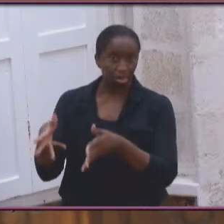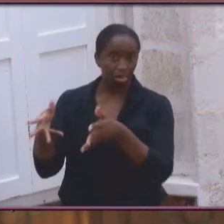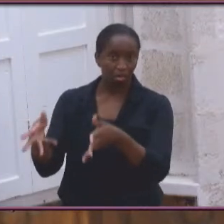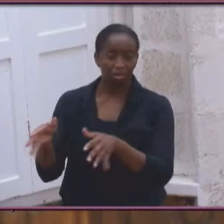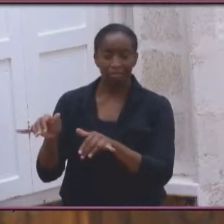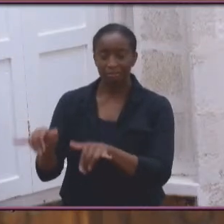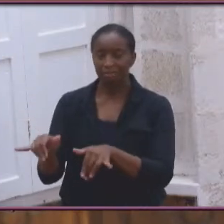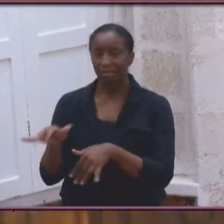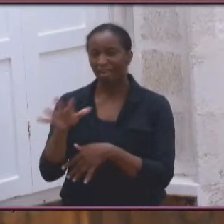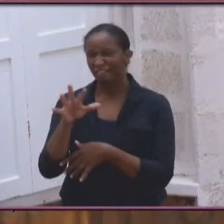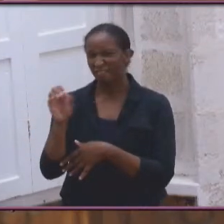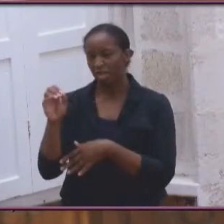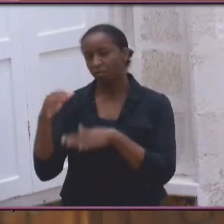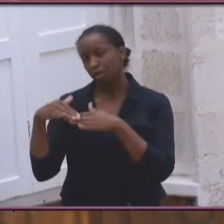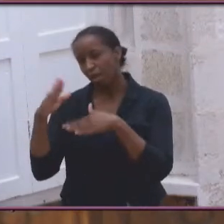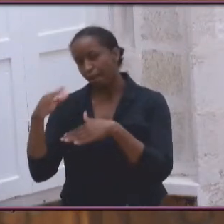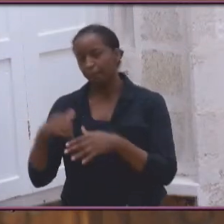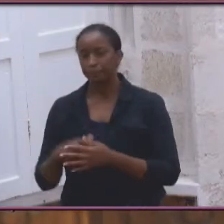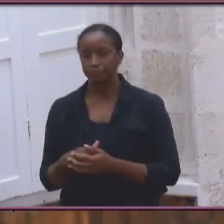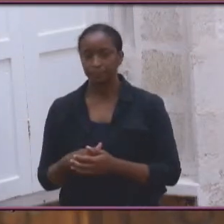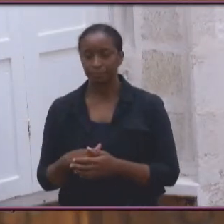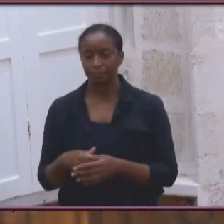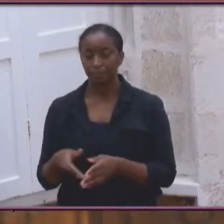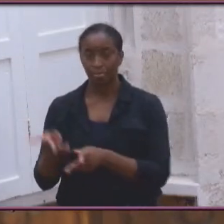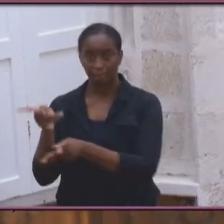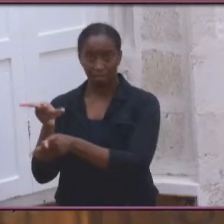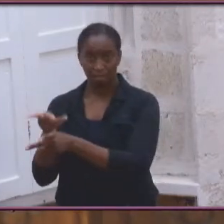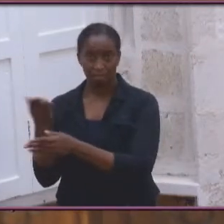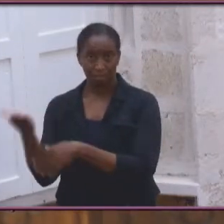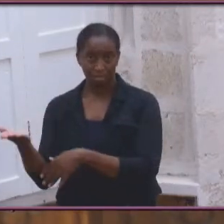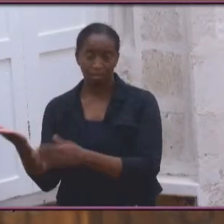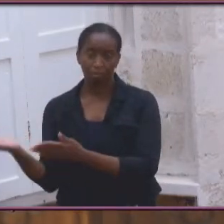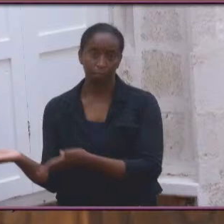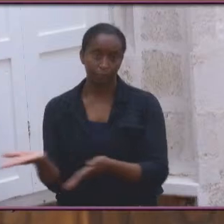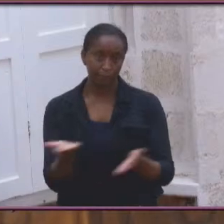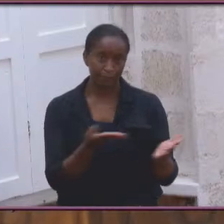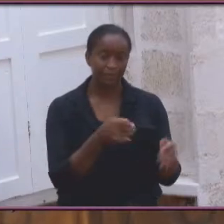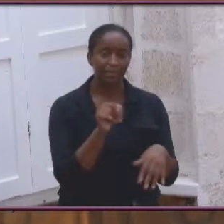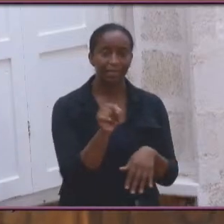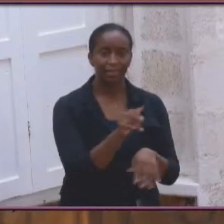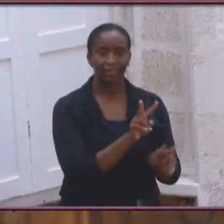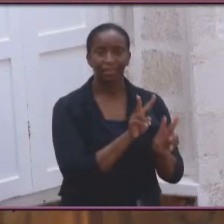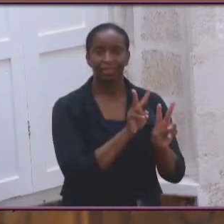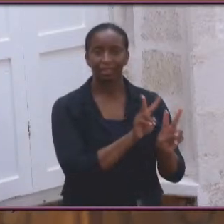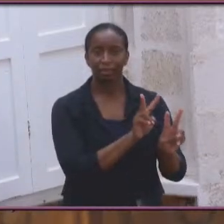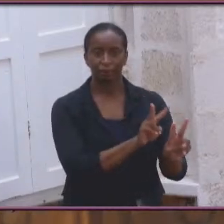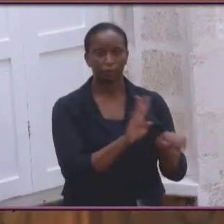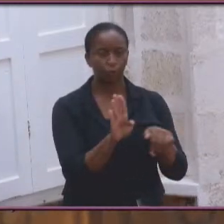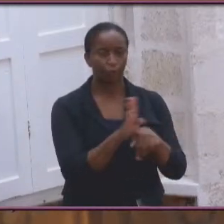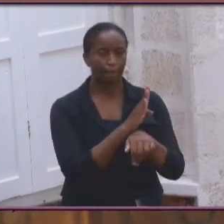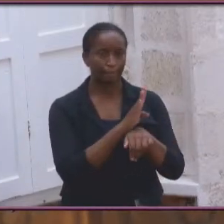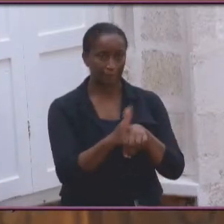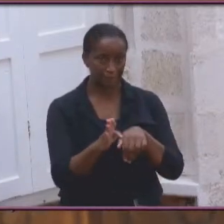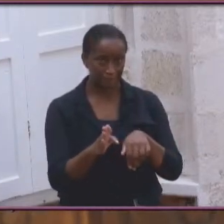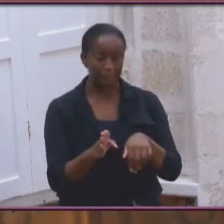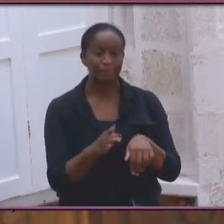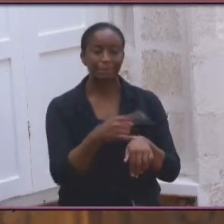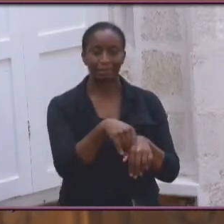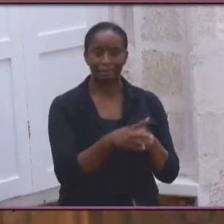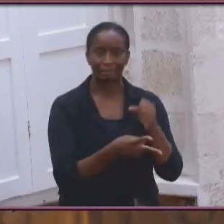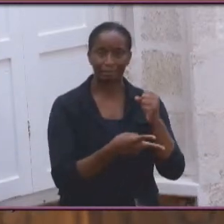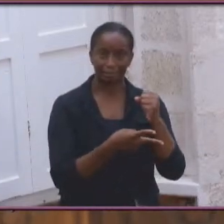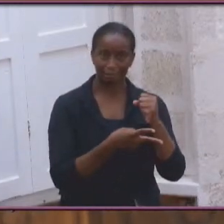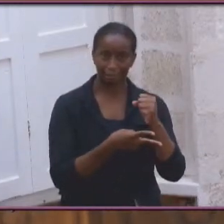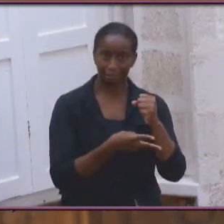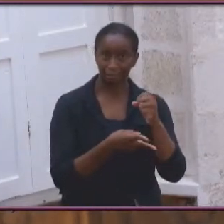like $35 a day at one and $45 a day at the other. You're paying this as